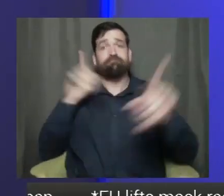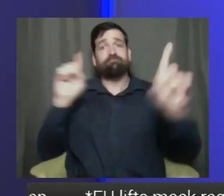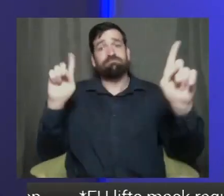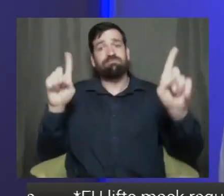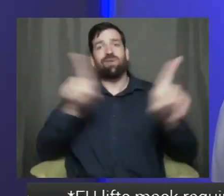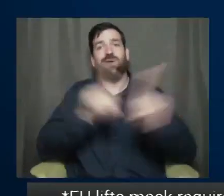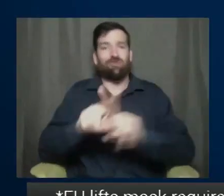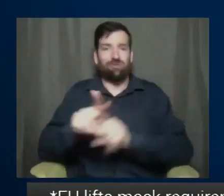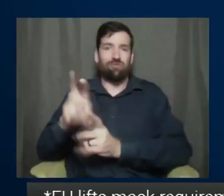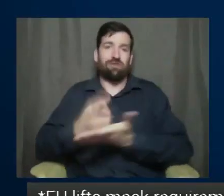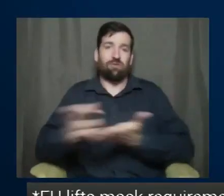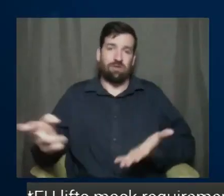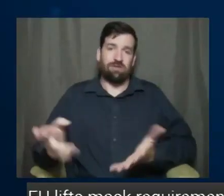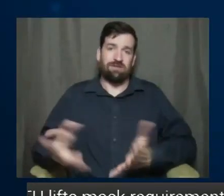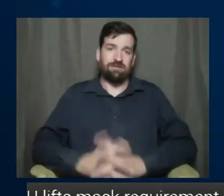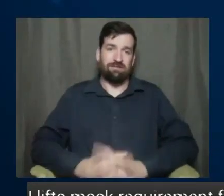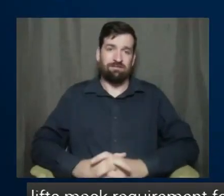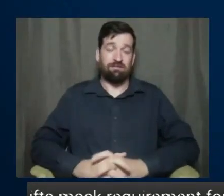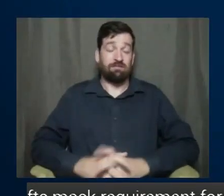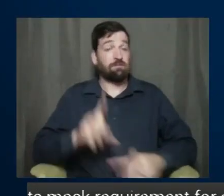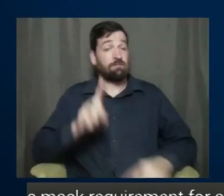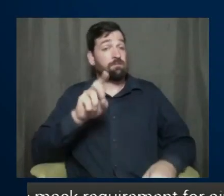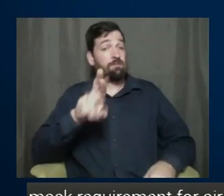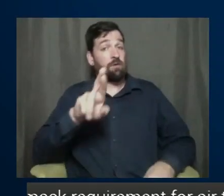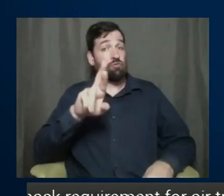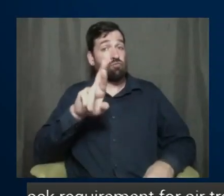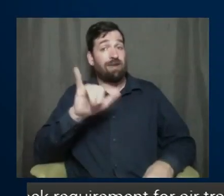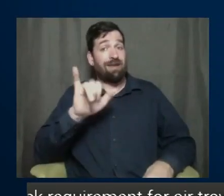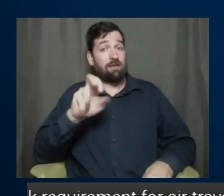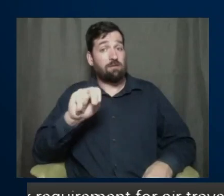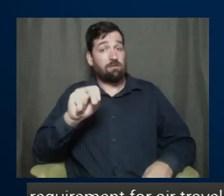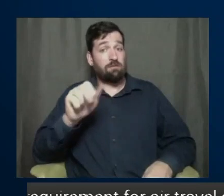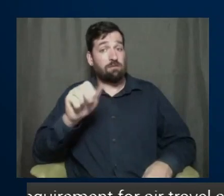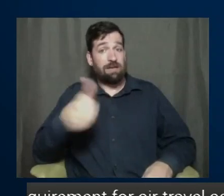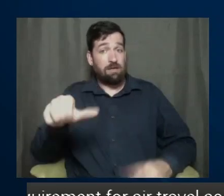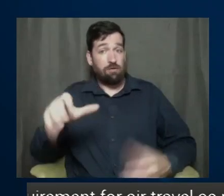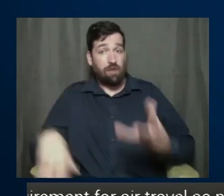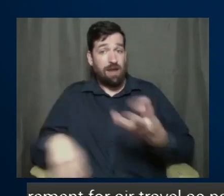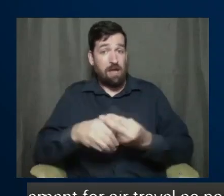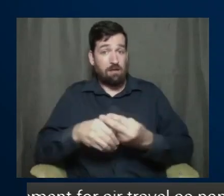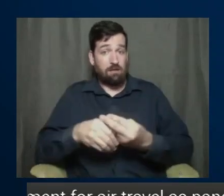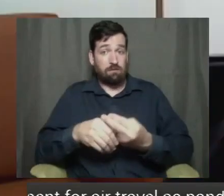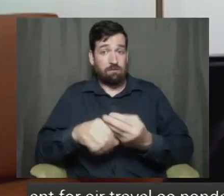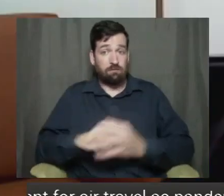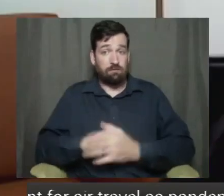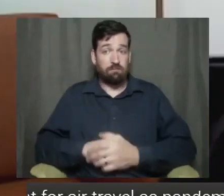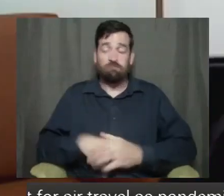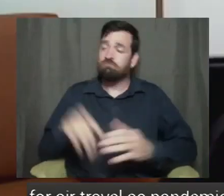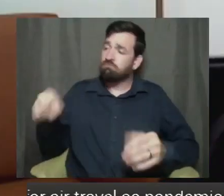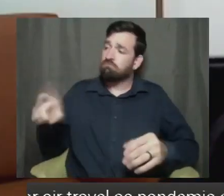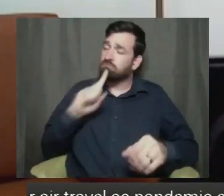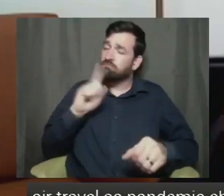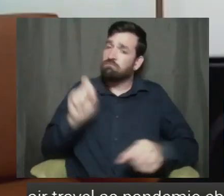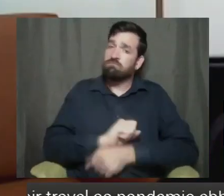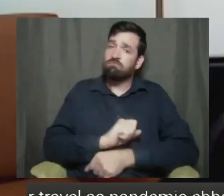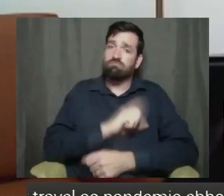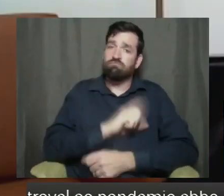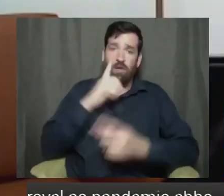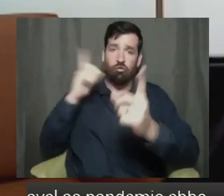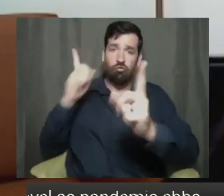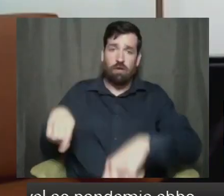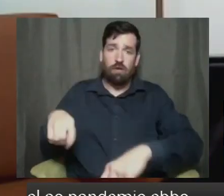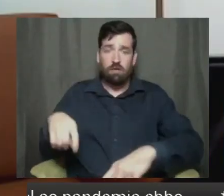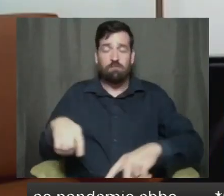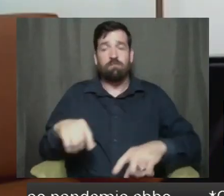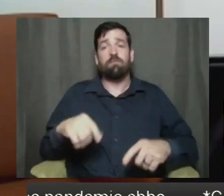healthy. Dr. Ryan, anything to add to that about how we reach those young girls? Yeah, absolutely agree with that. And to that, I would